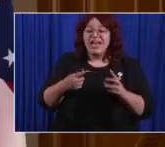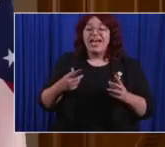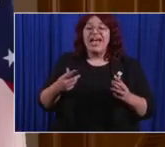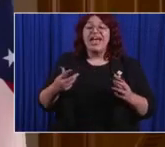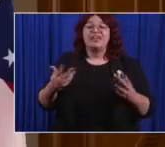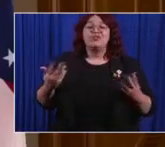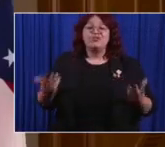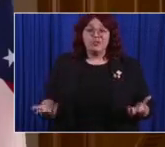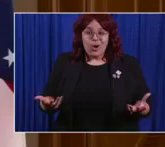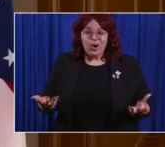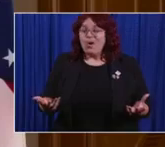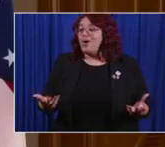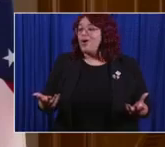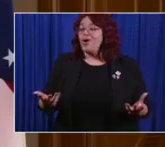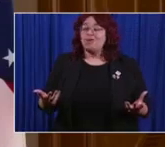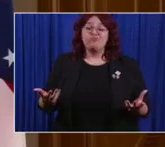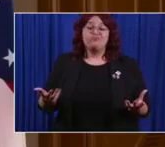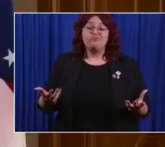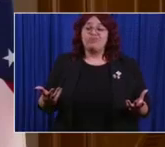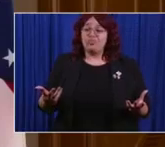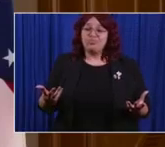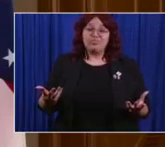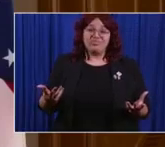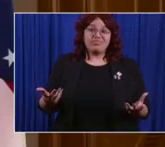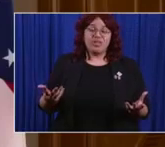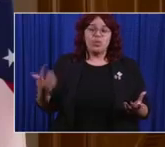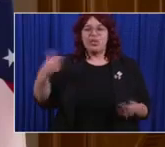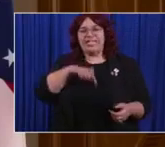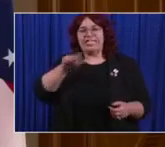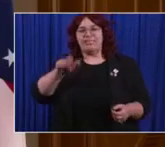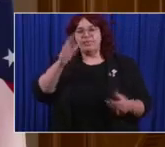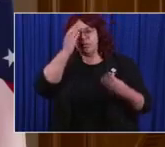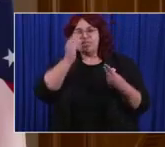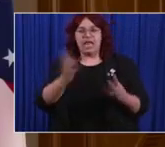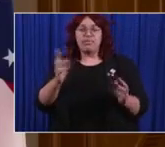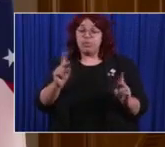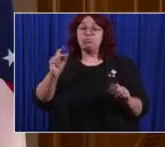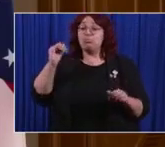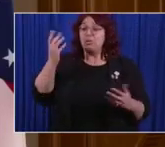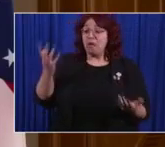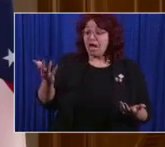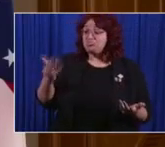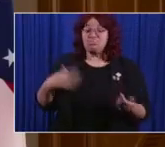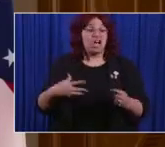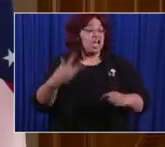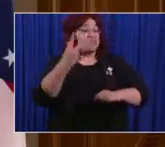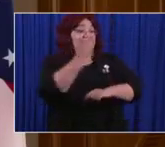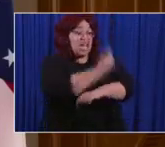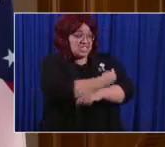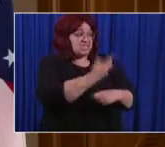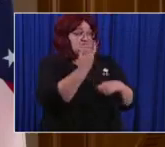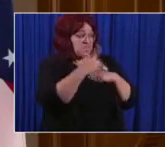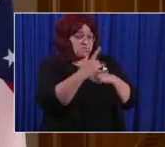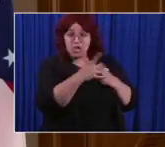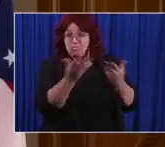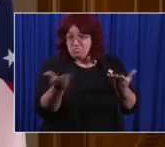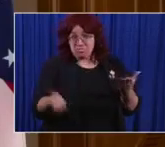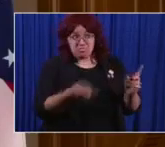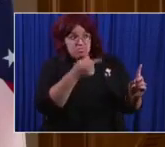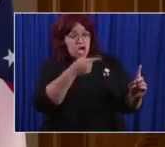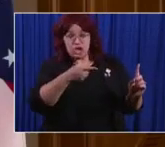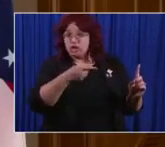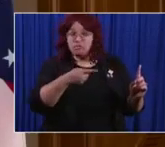as much vaccine, as we need. Anybody can get the vaccine that wants it, unless they have some medical reason they can't